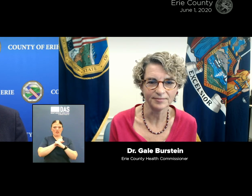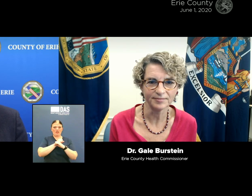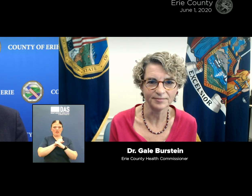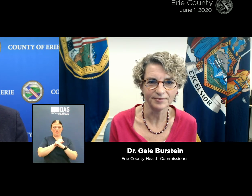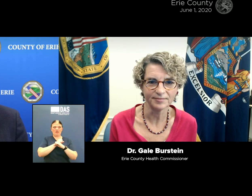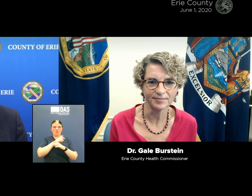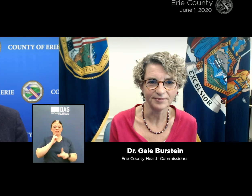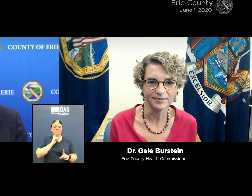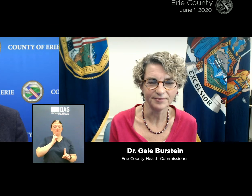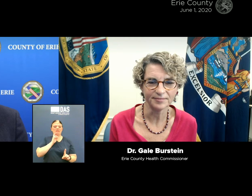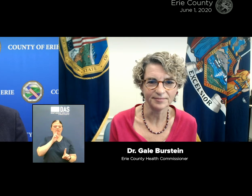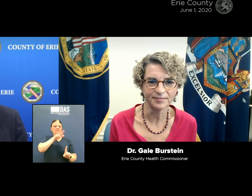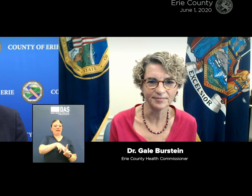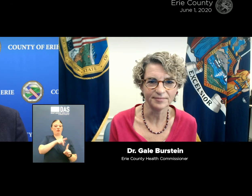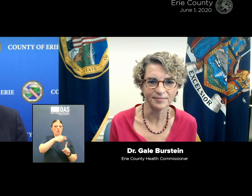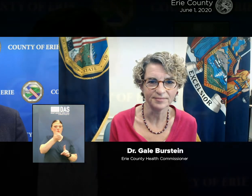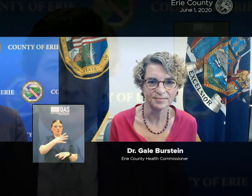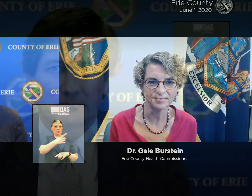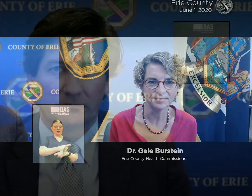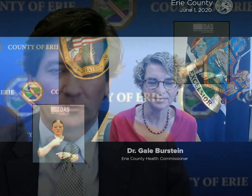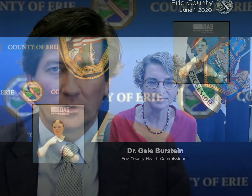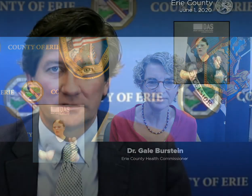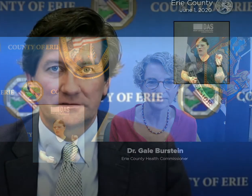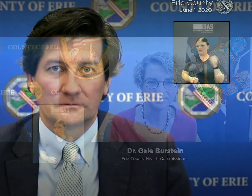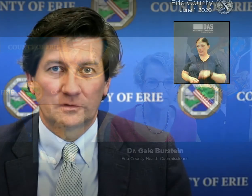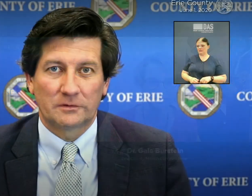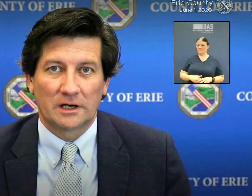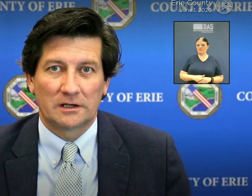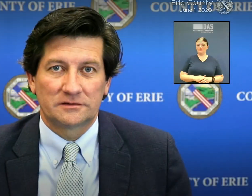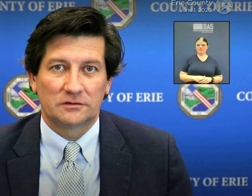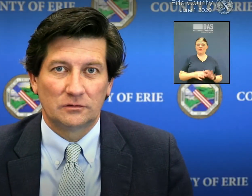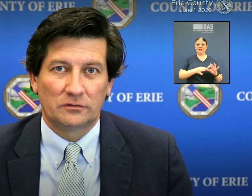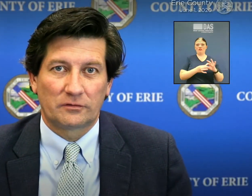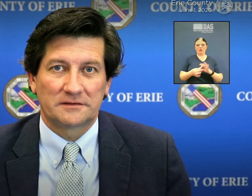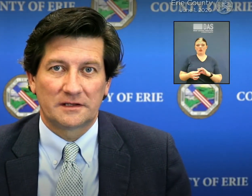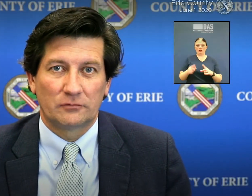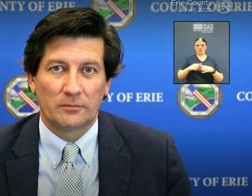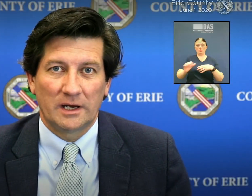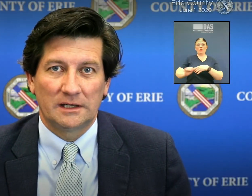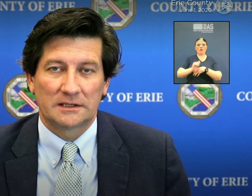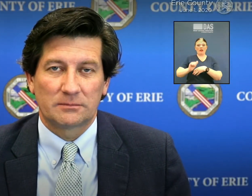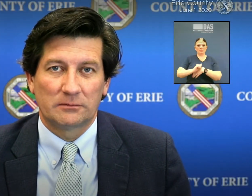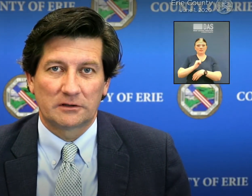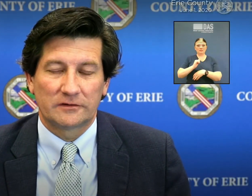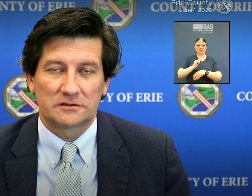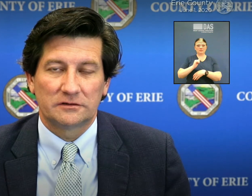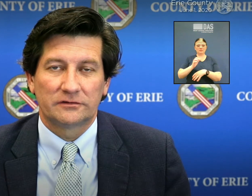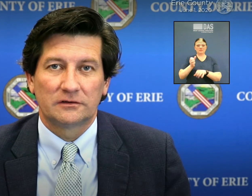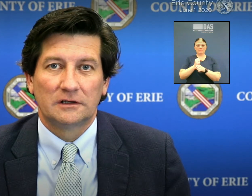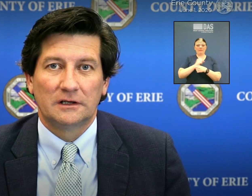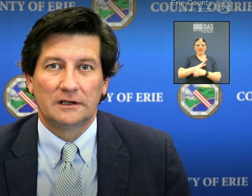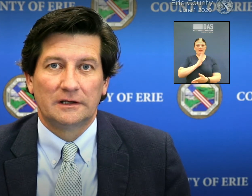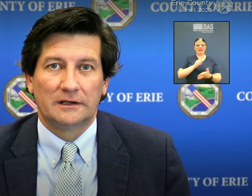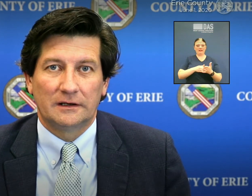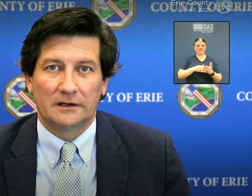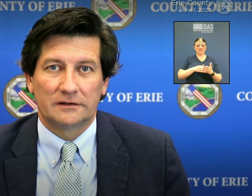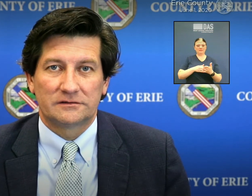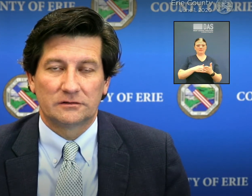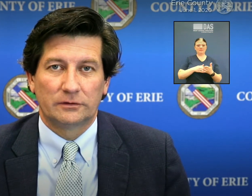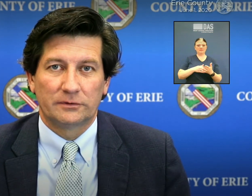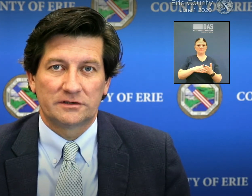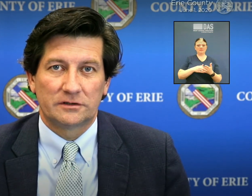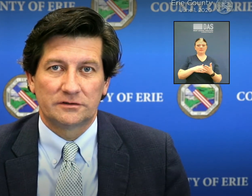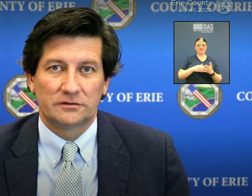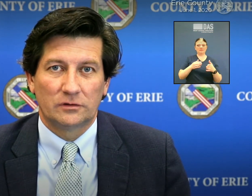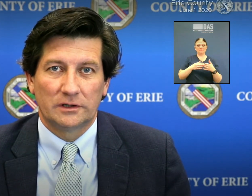the past few days. Yes, there was with regards to threats that were made against public officials.